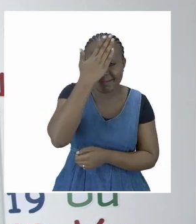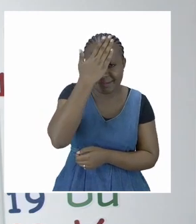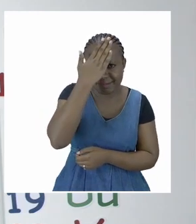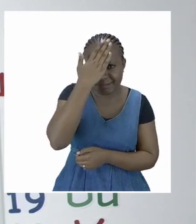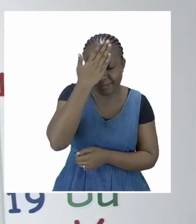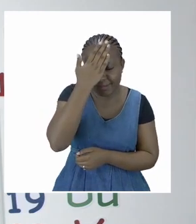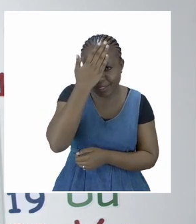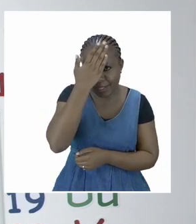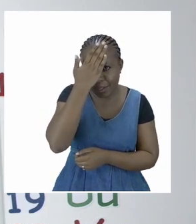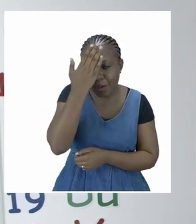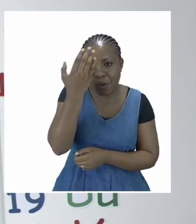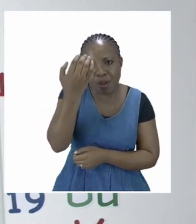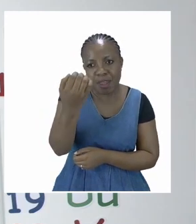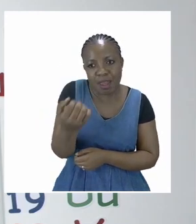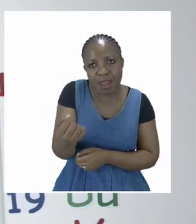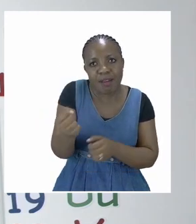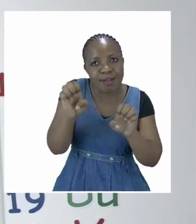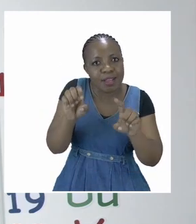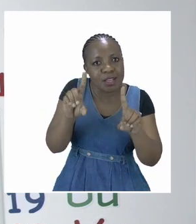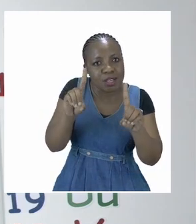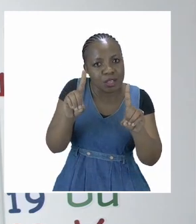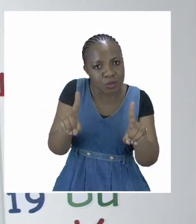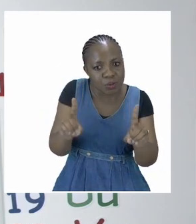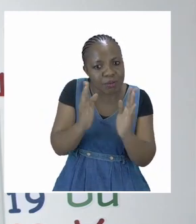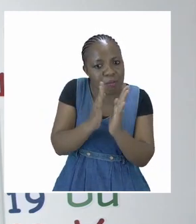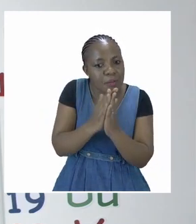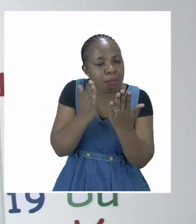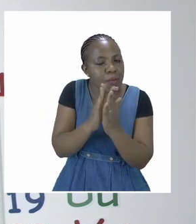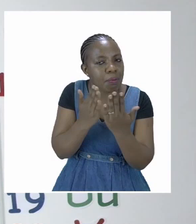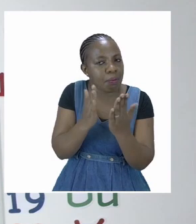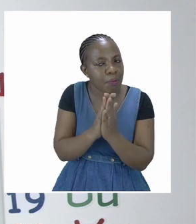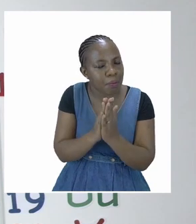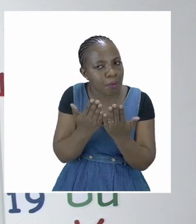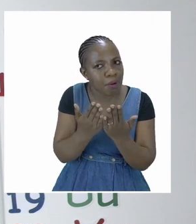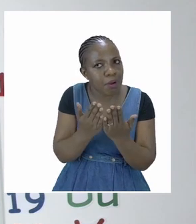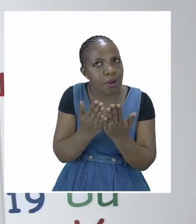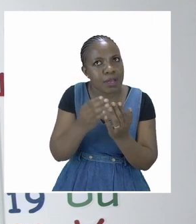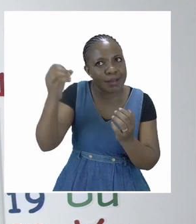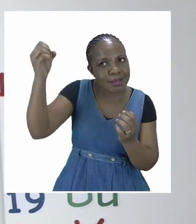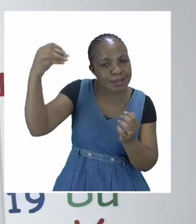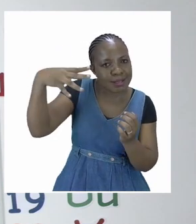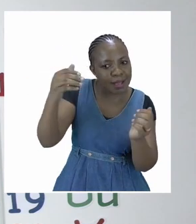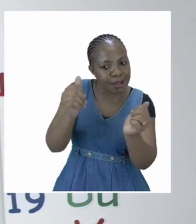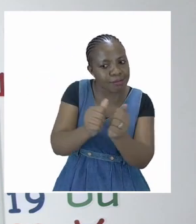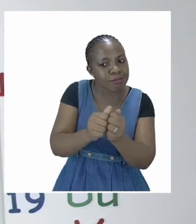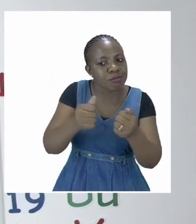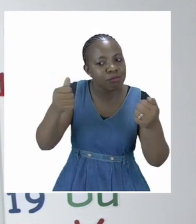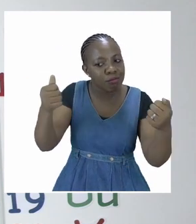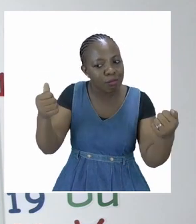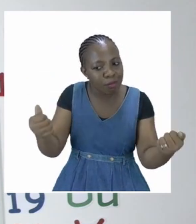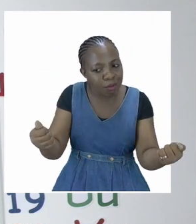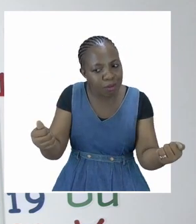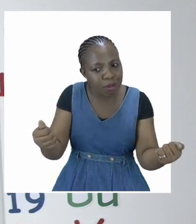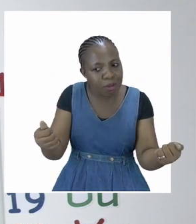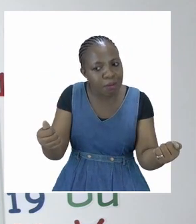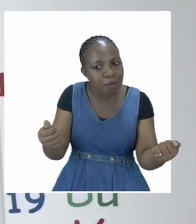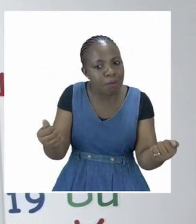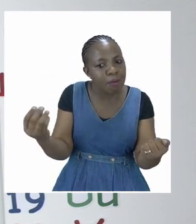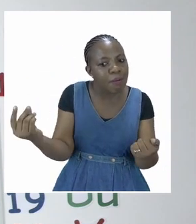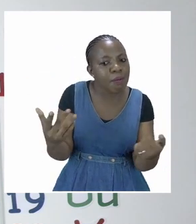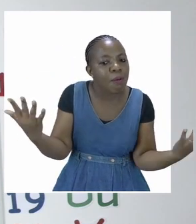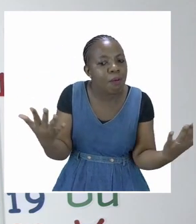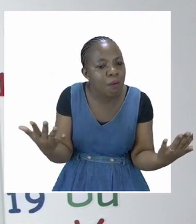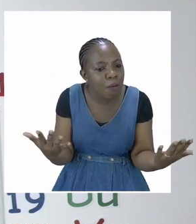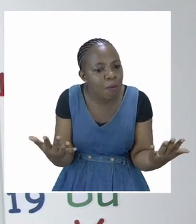booklet in our daily newspaper, street sales, or at your school every Monday